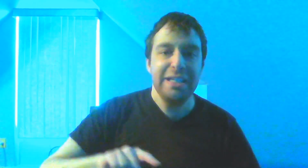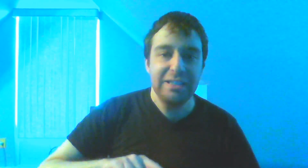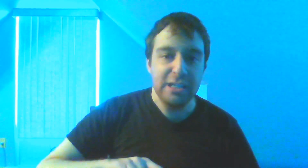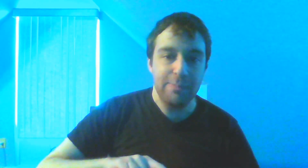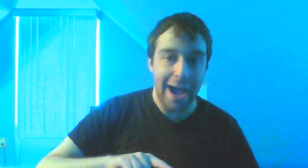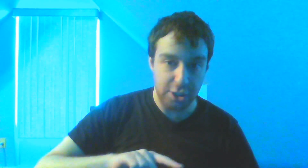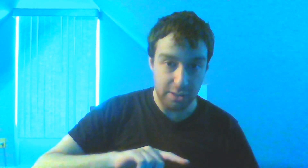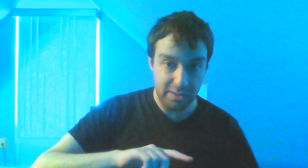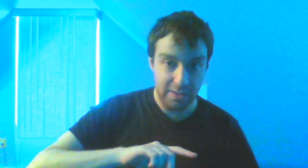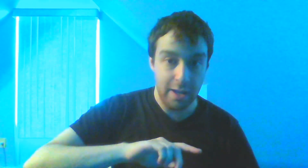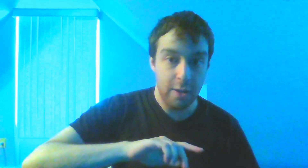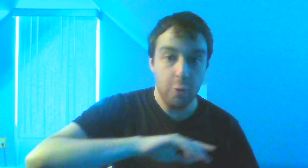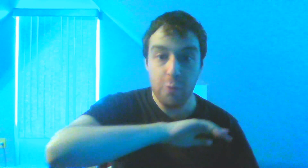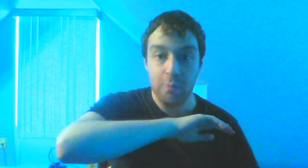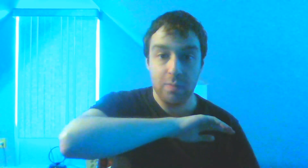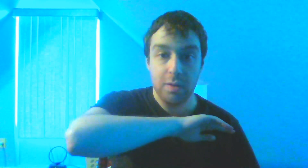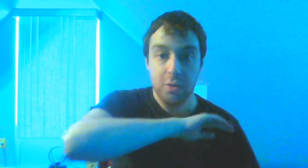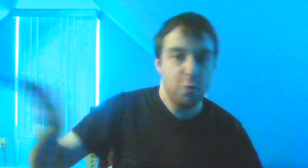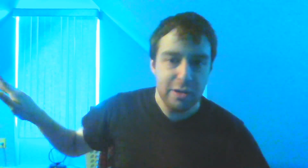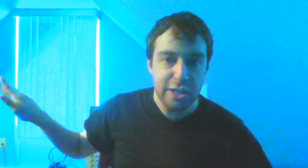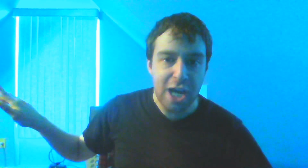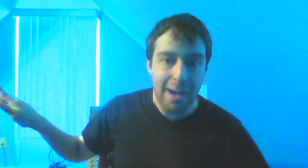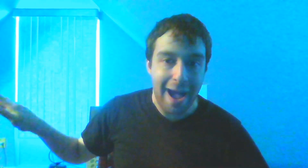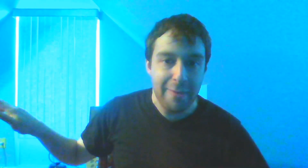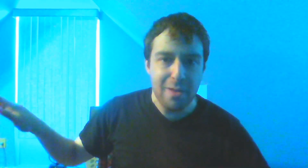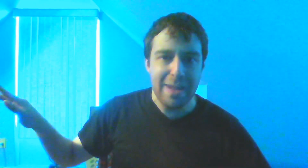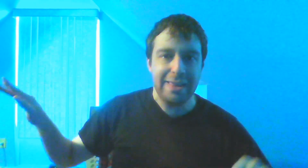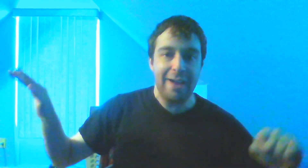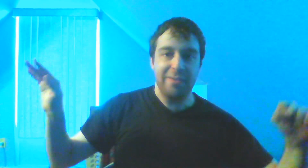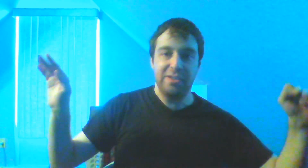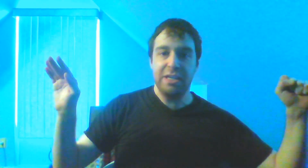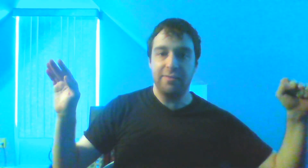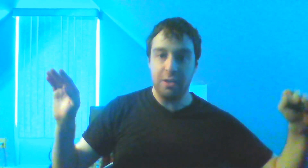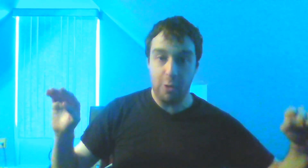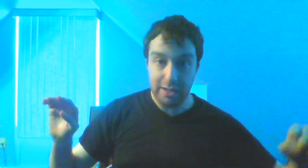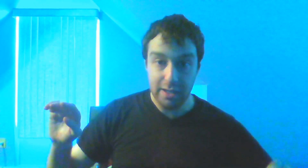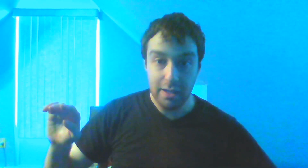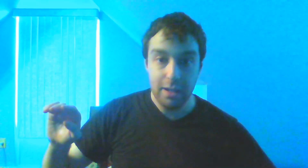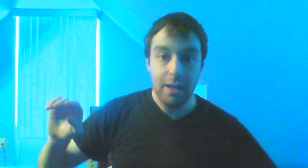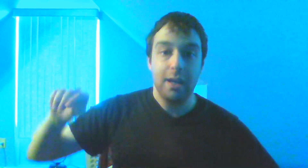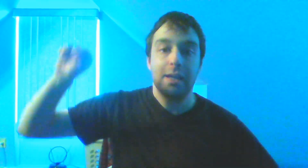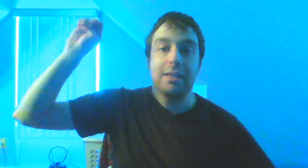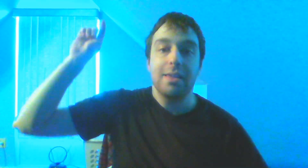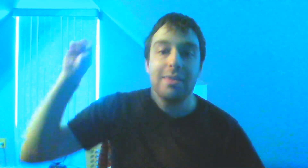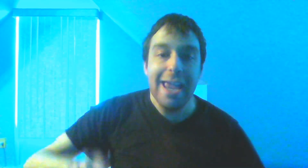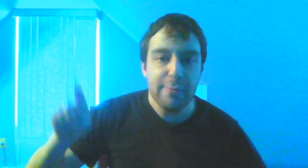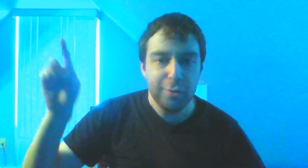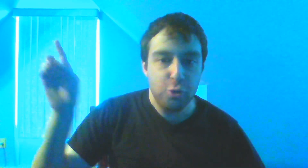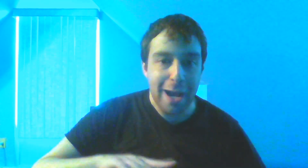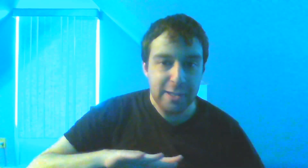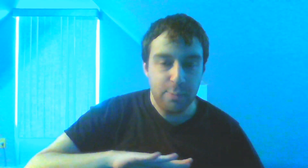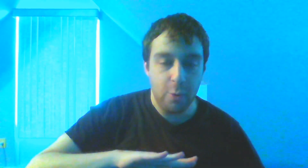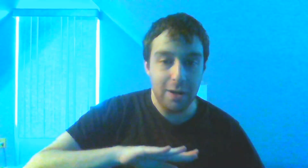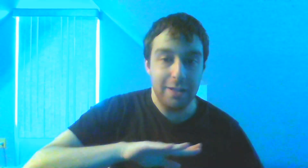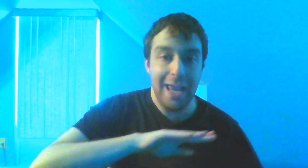The police dispatchers, who do a good job, I will admit that for the city of New York, they